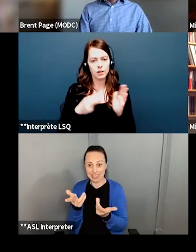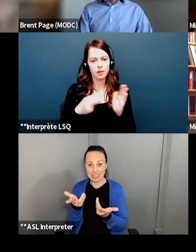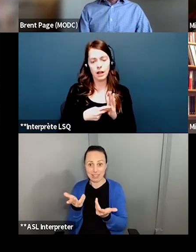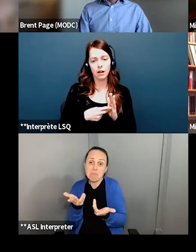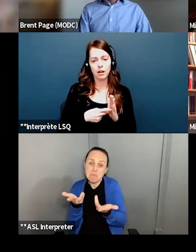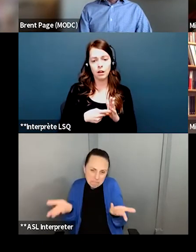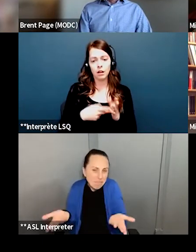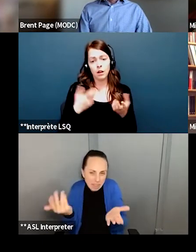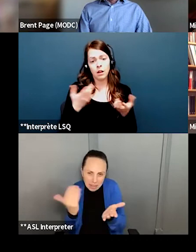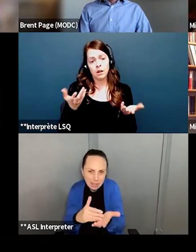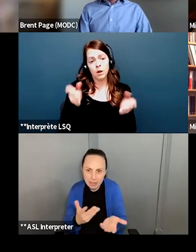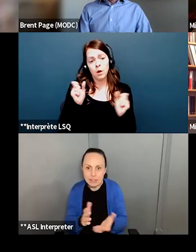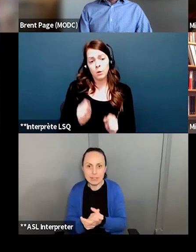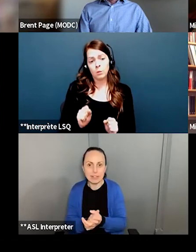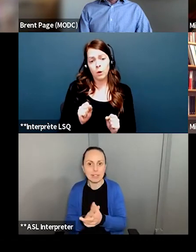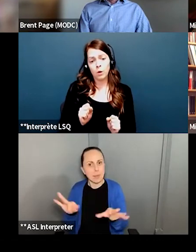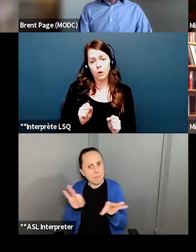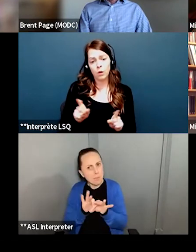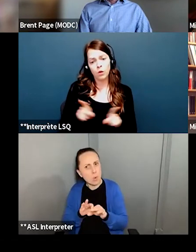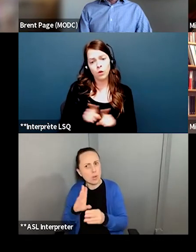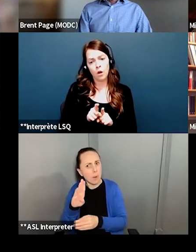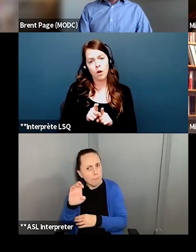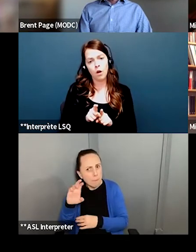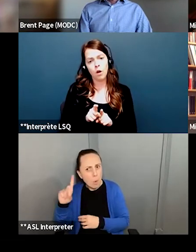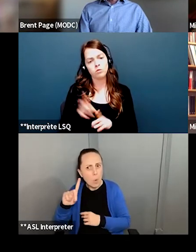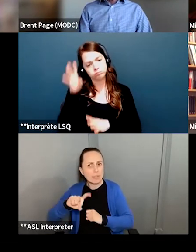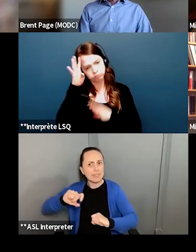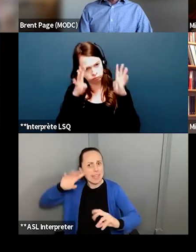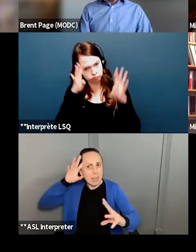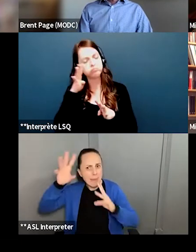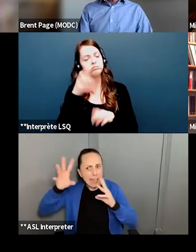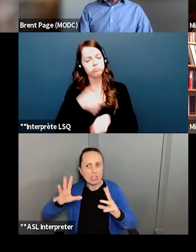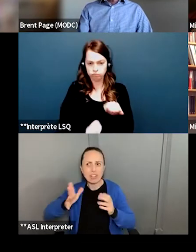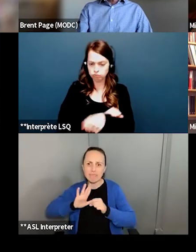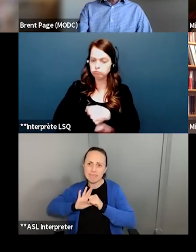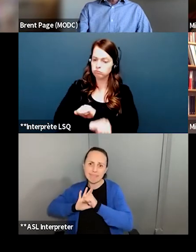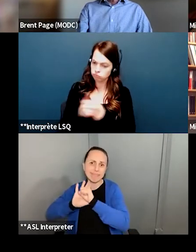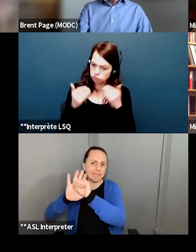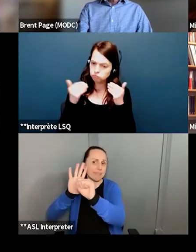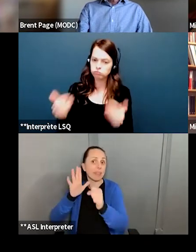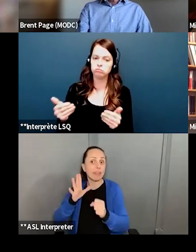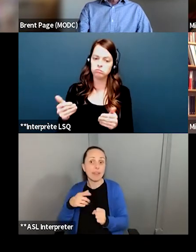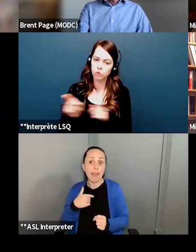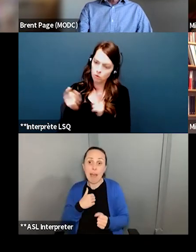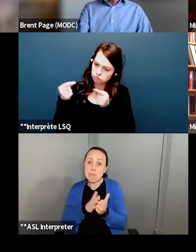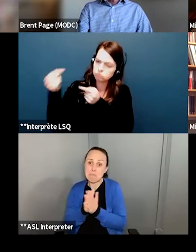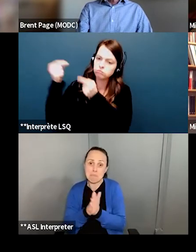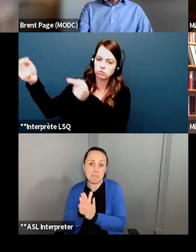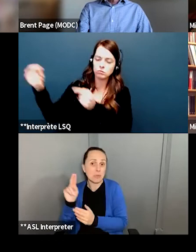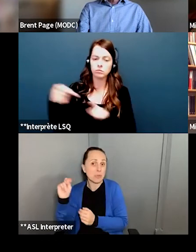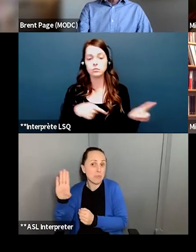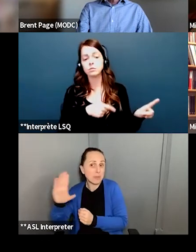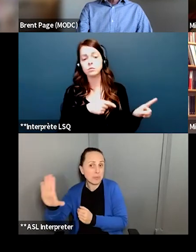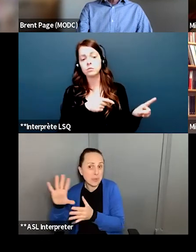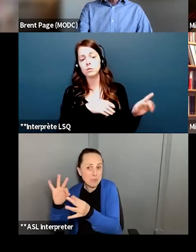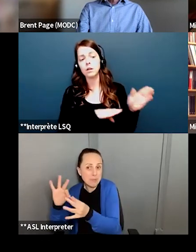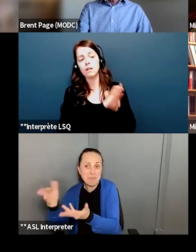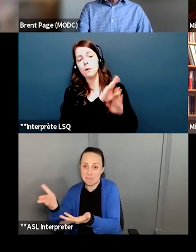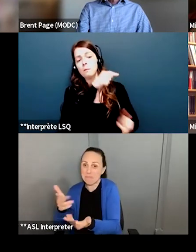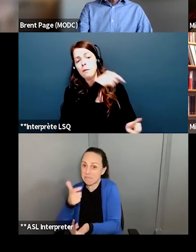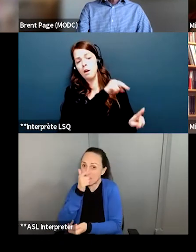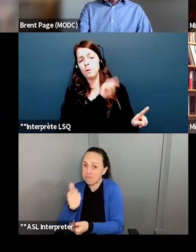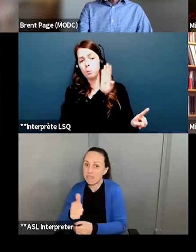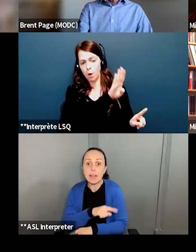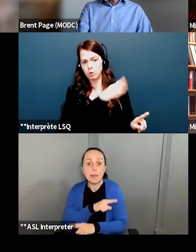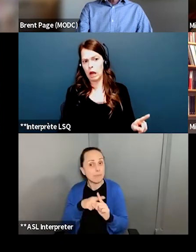so again, let's be bold, let's be imaginative, let's push. So I'm intrigued by the New Brunswick development.